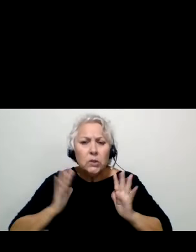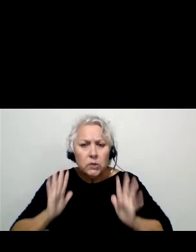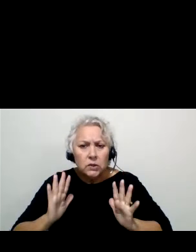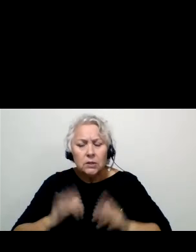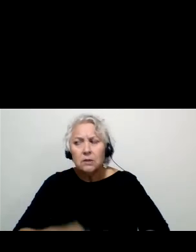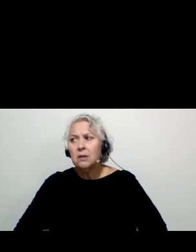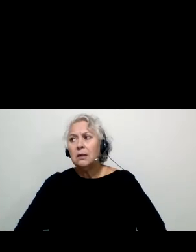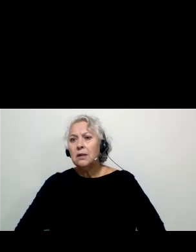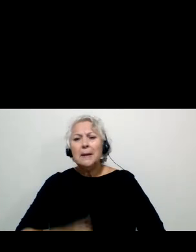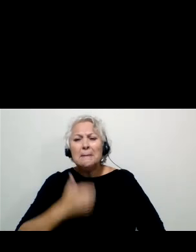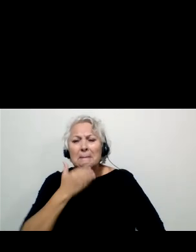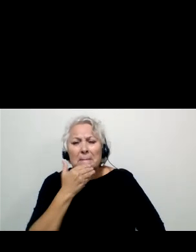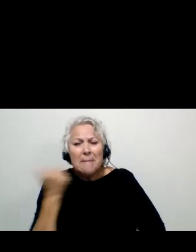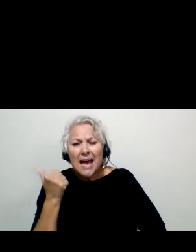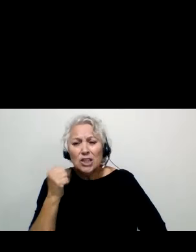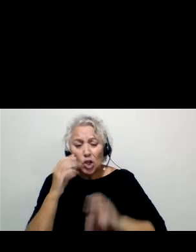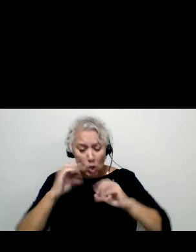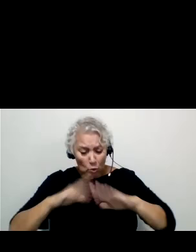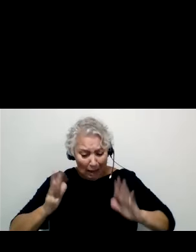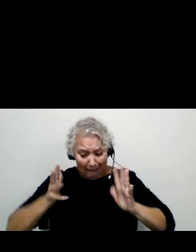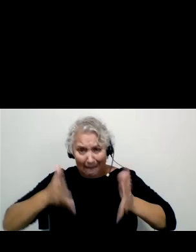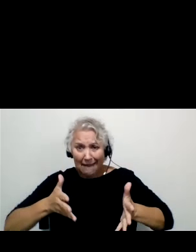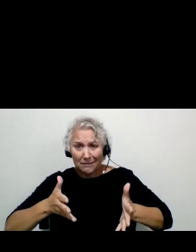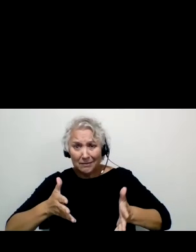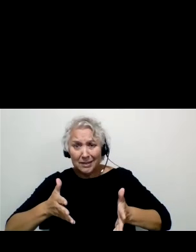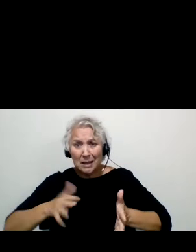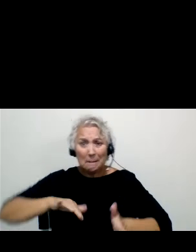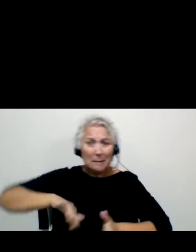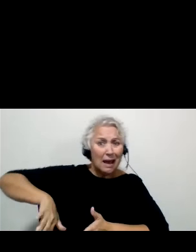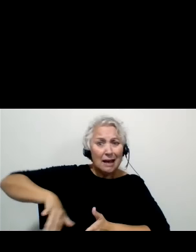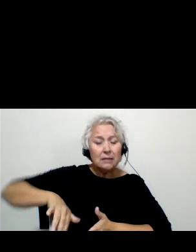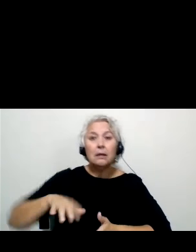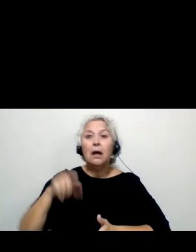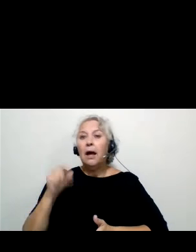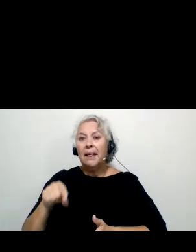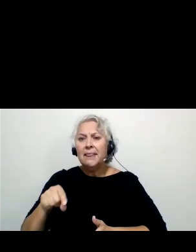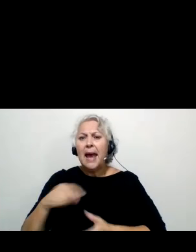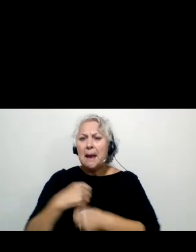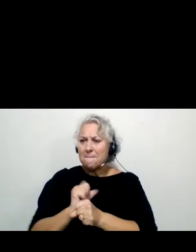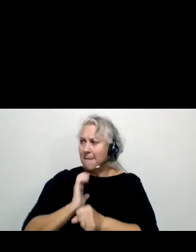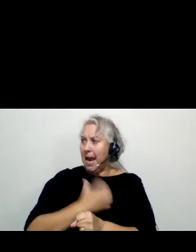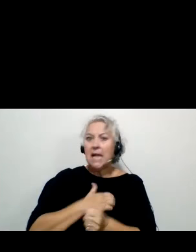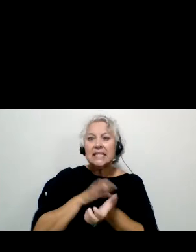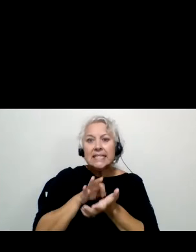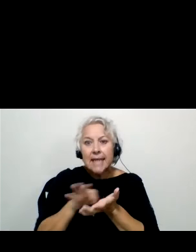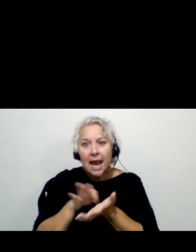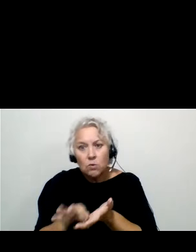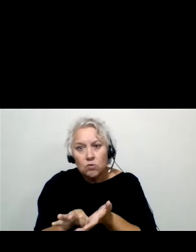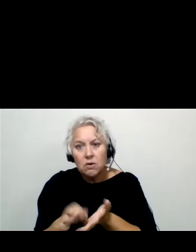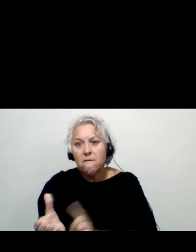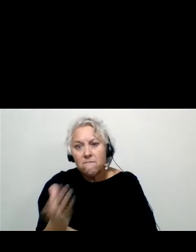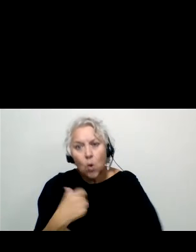you that the best thing No Child Left Behind ever did for us is they made us count. It made